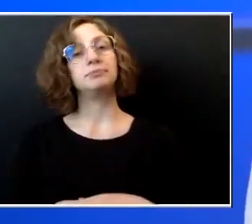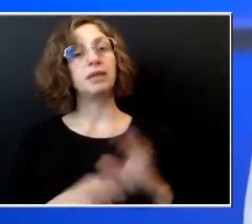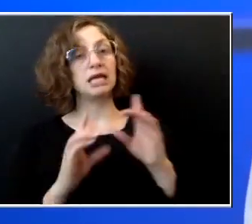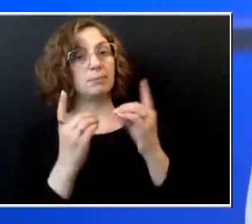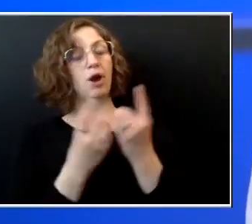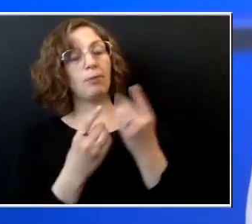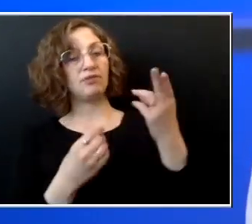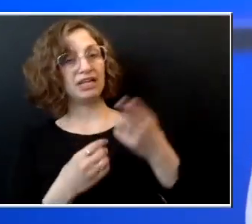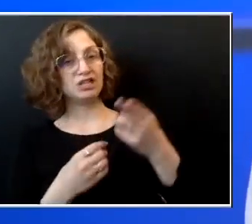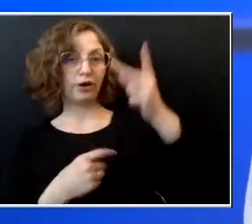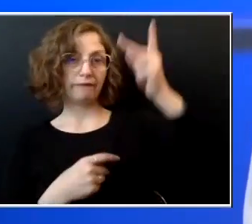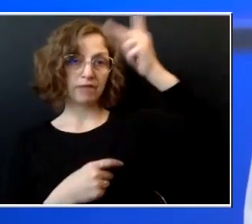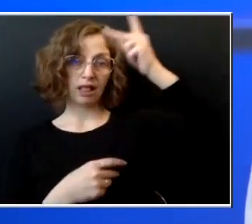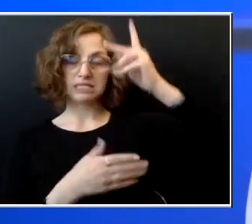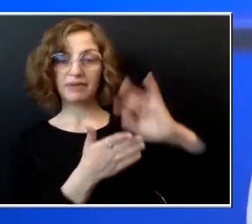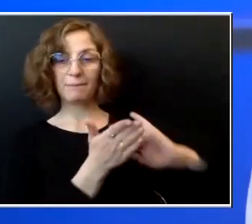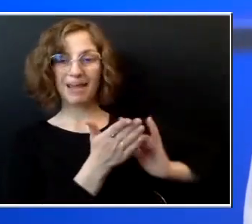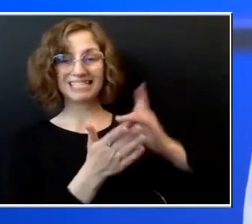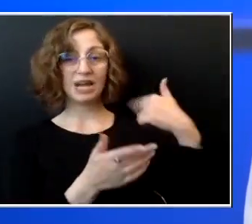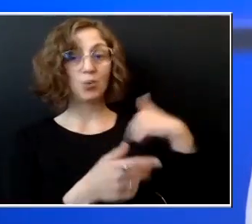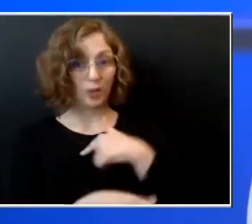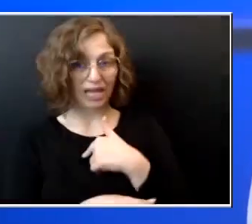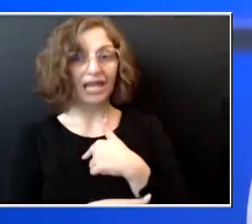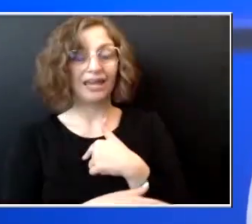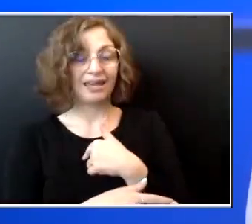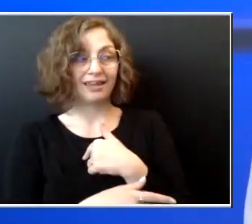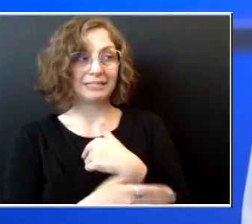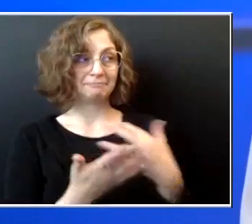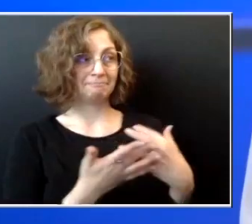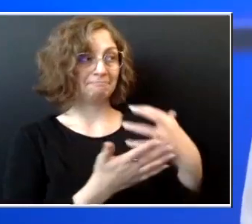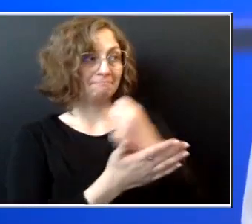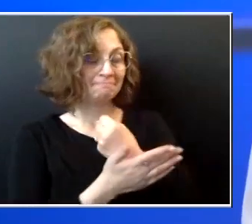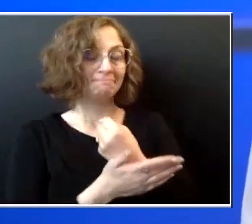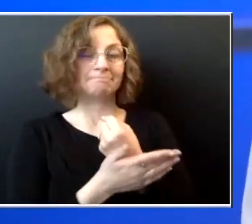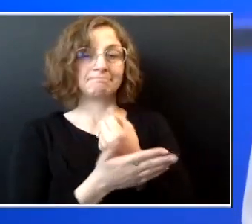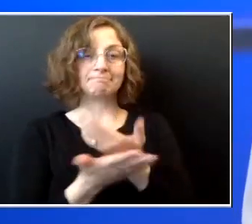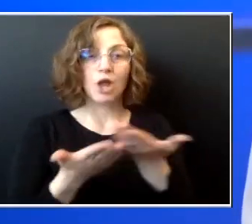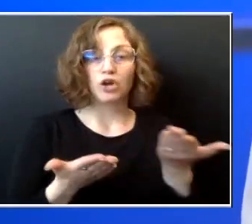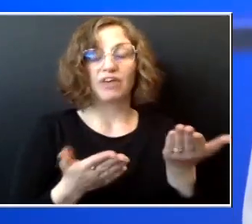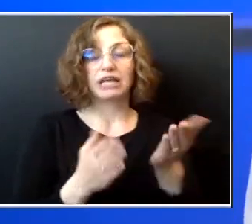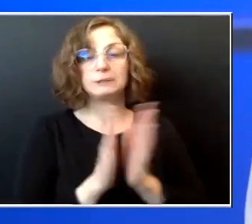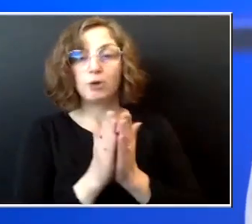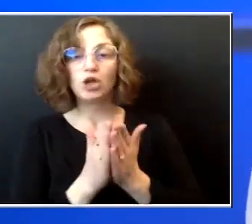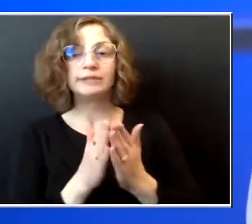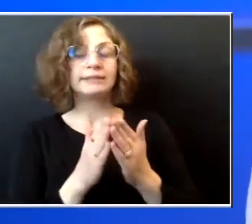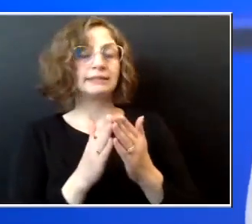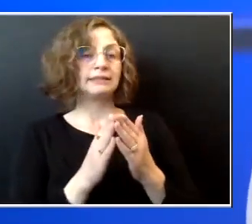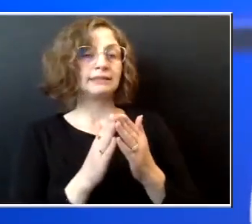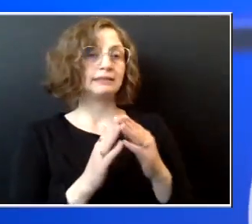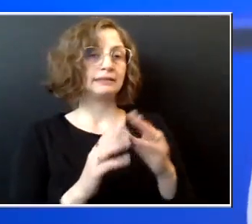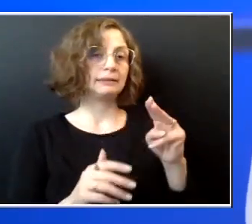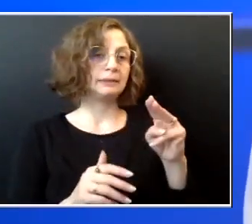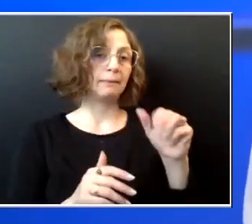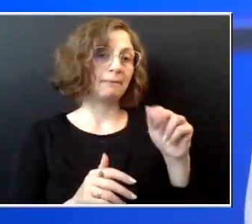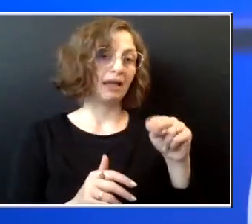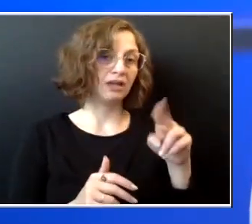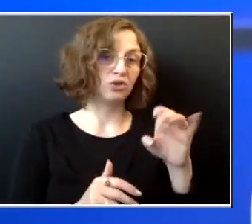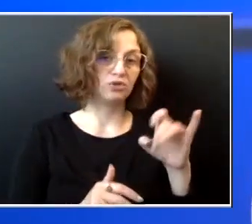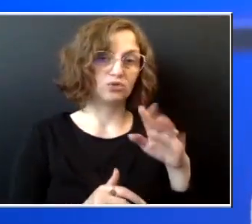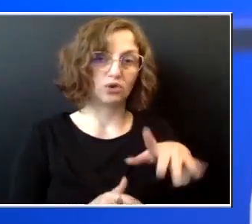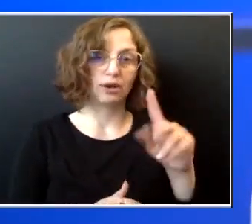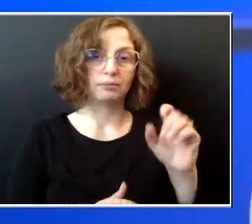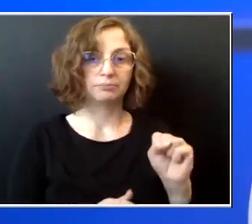is repository for artifacts, books, manuscripts that tell us how medicine has evolved over